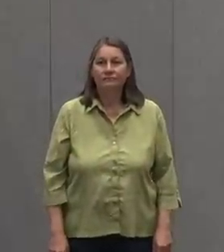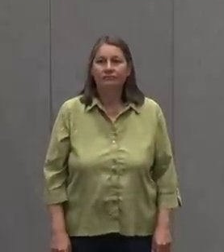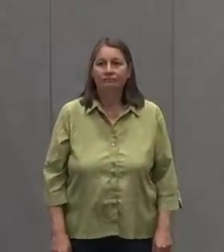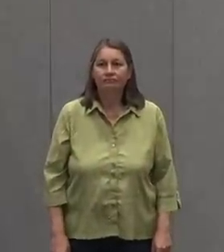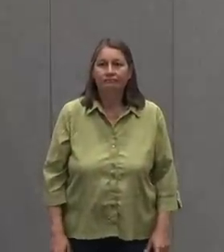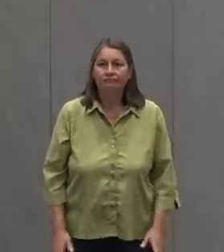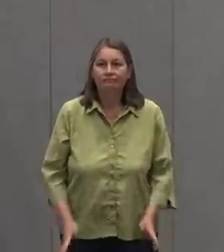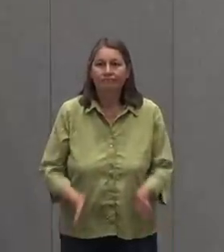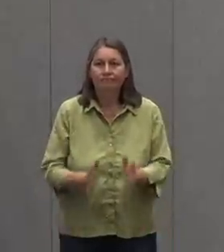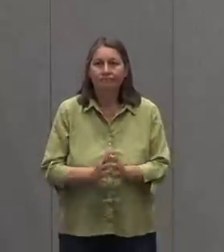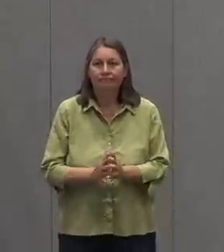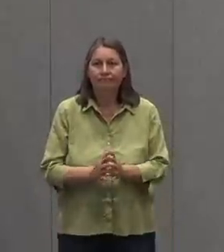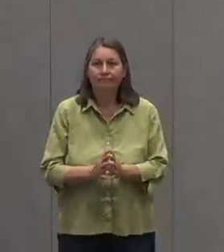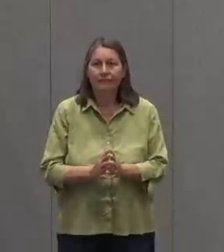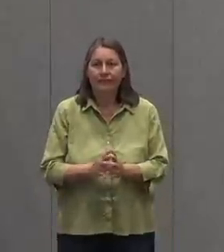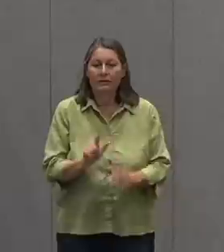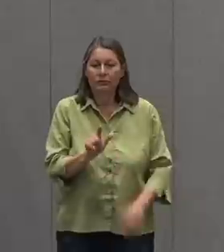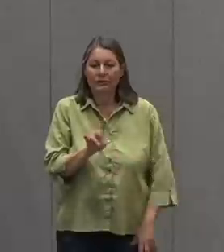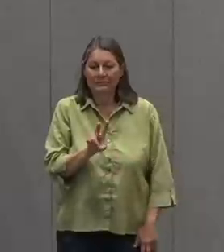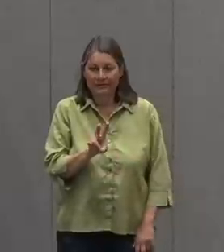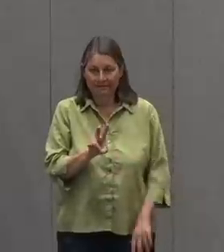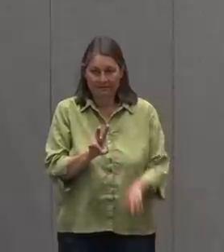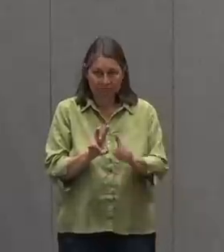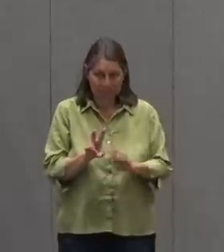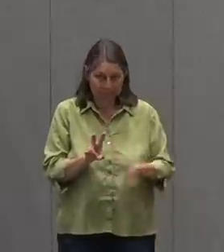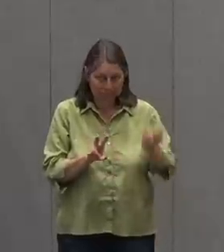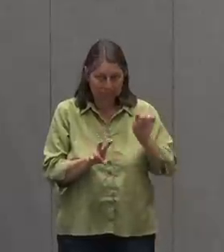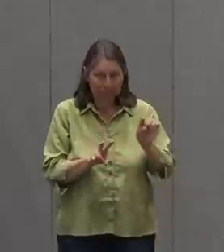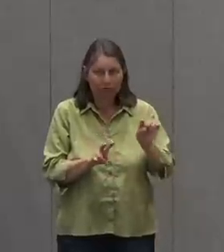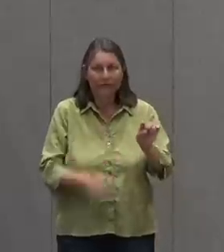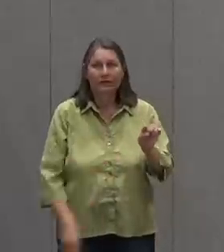that 27 over here.